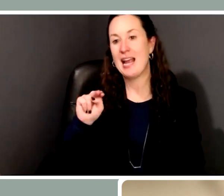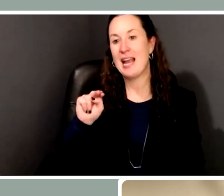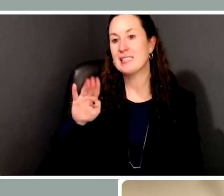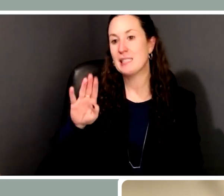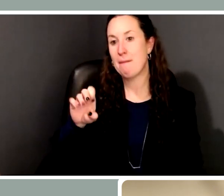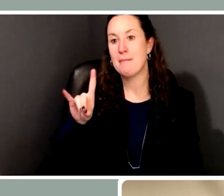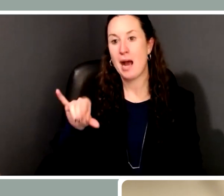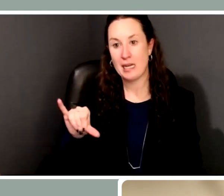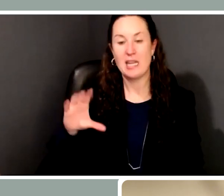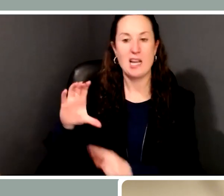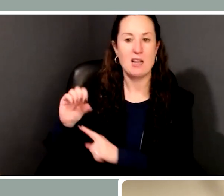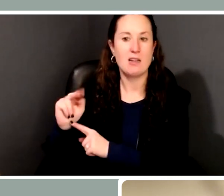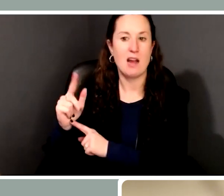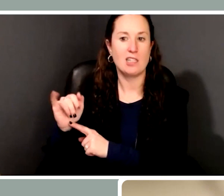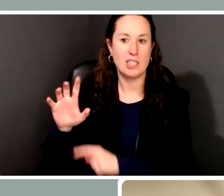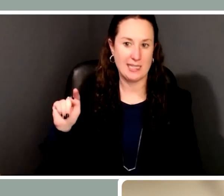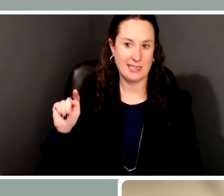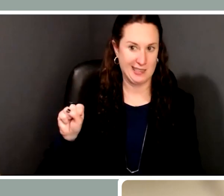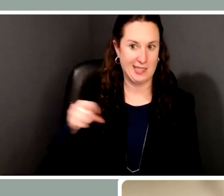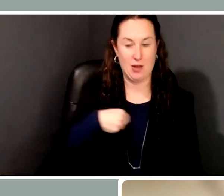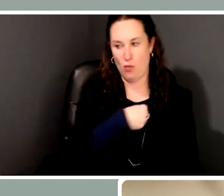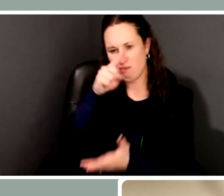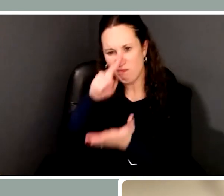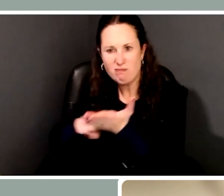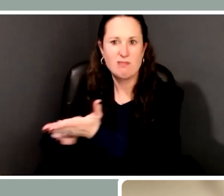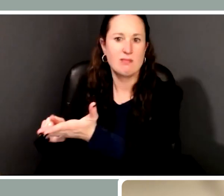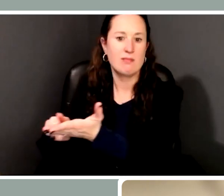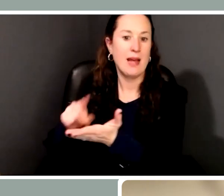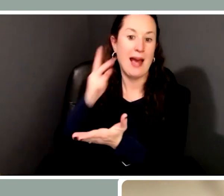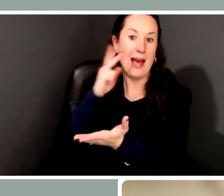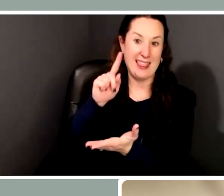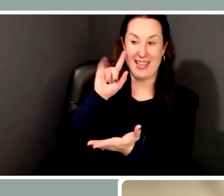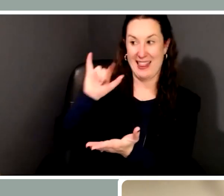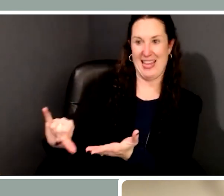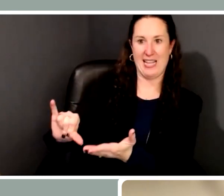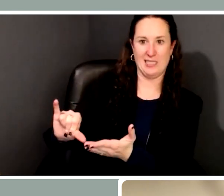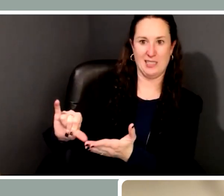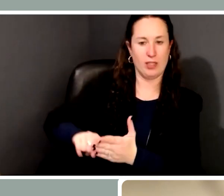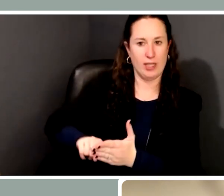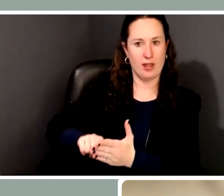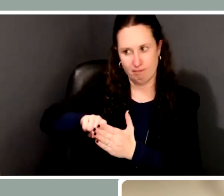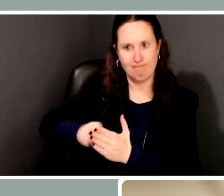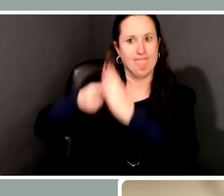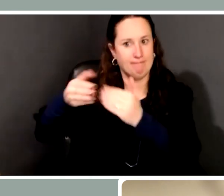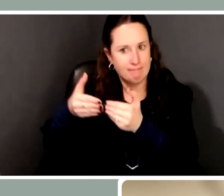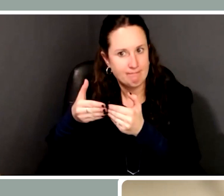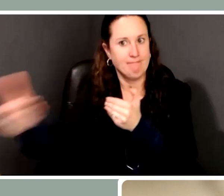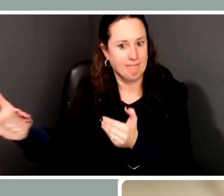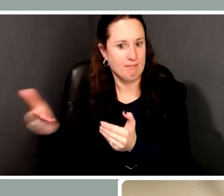And those are really, I think, the wave of the future when we think about chemotherapy, because what